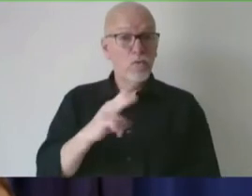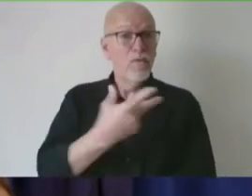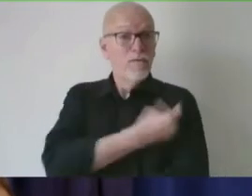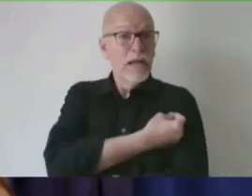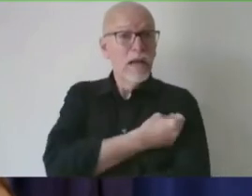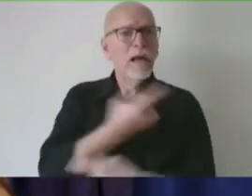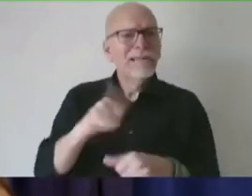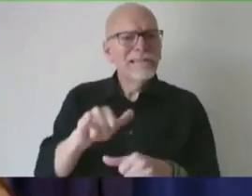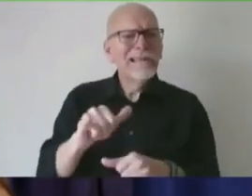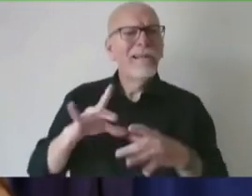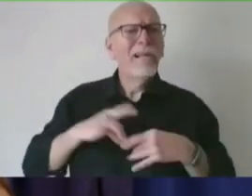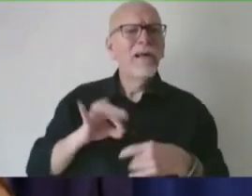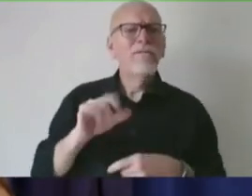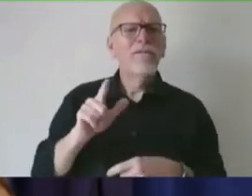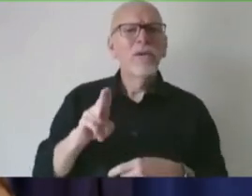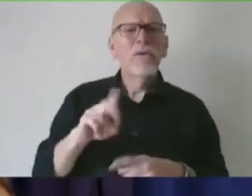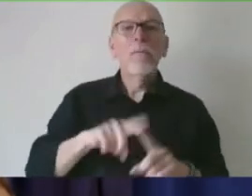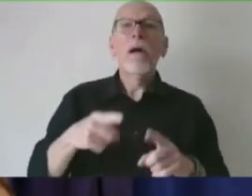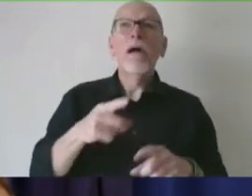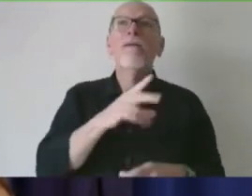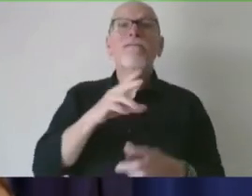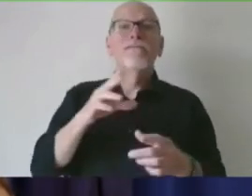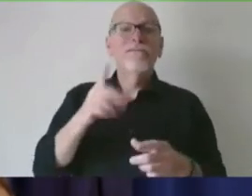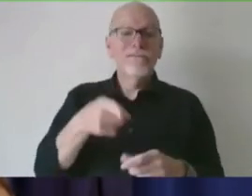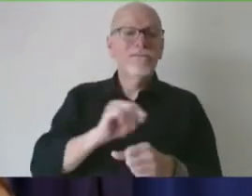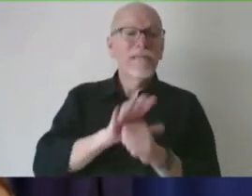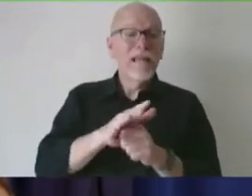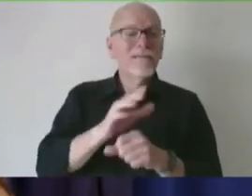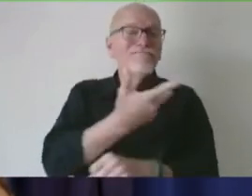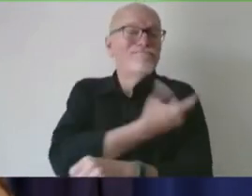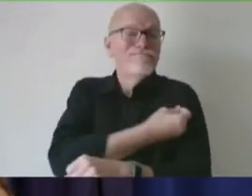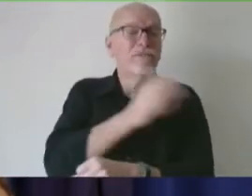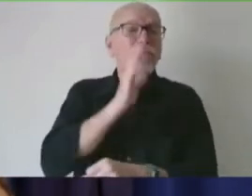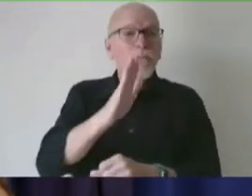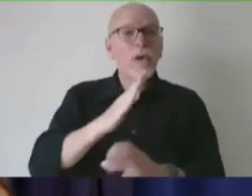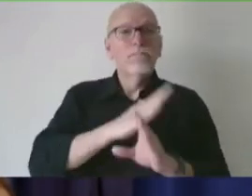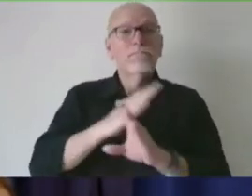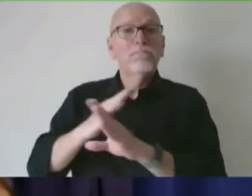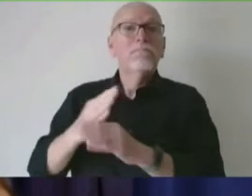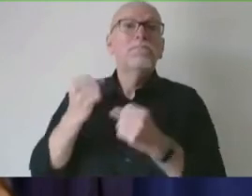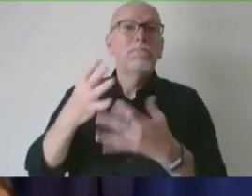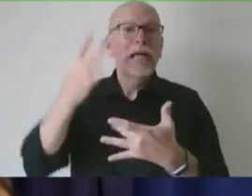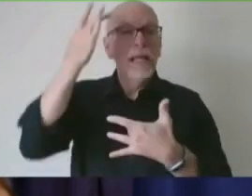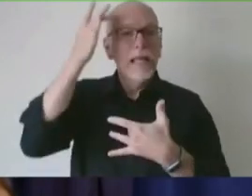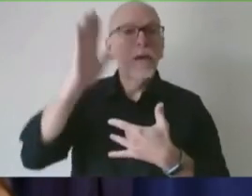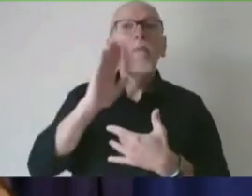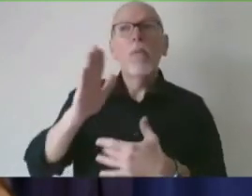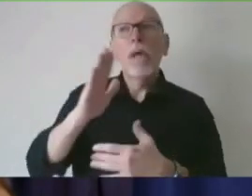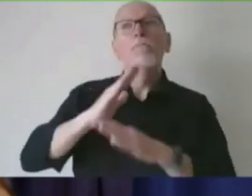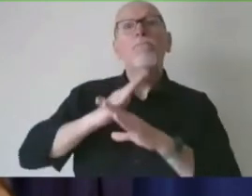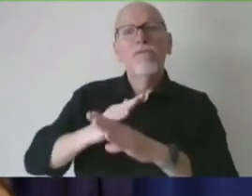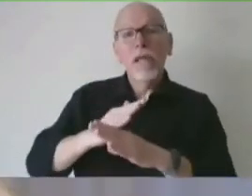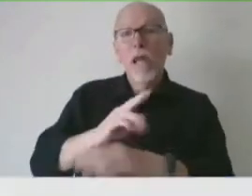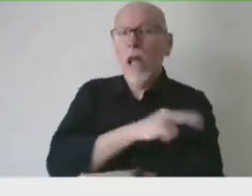But vaccines do prevent many cases of illness and are especially effective at preventing hospitalizations and